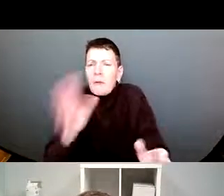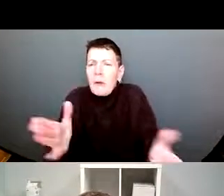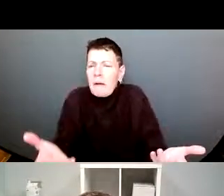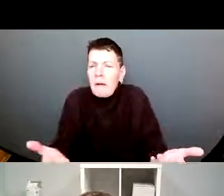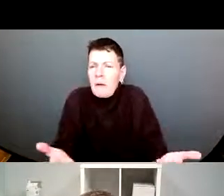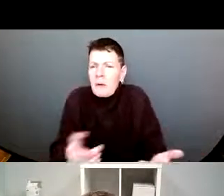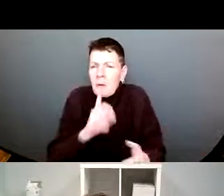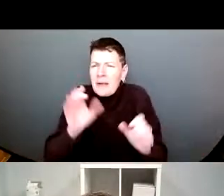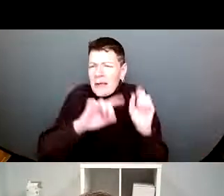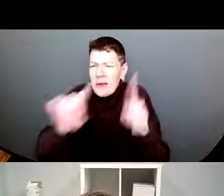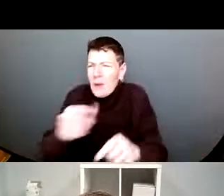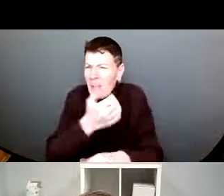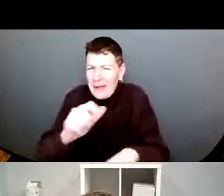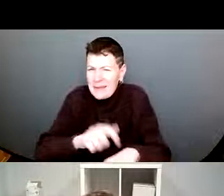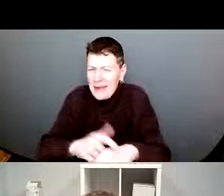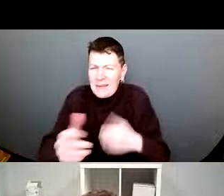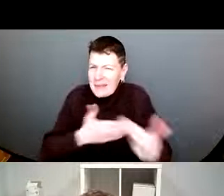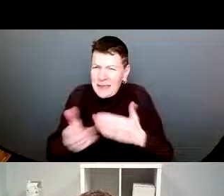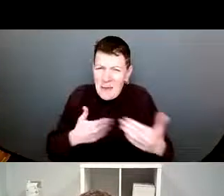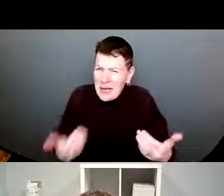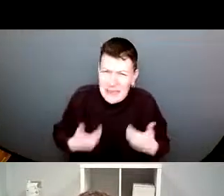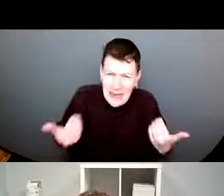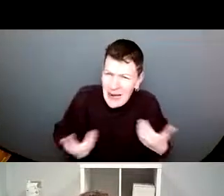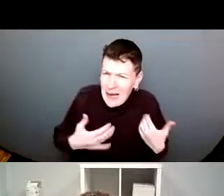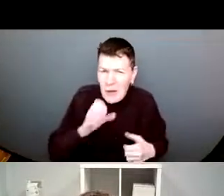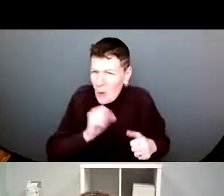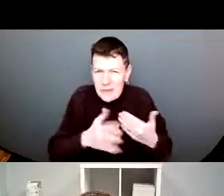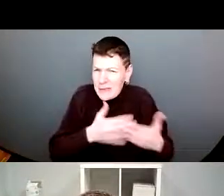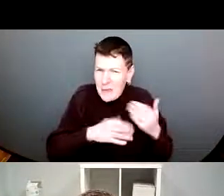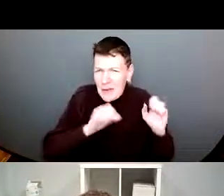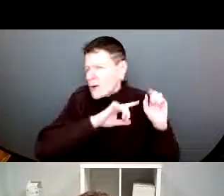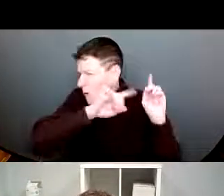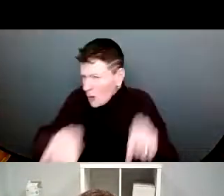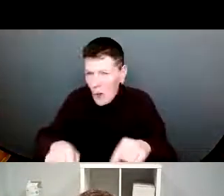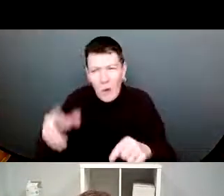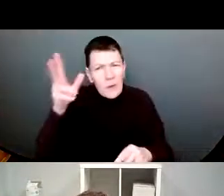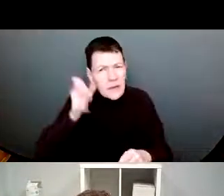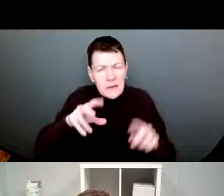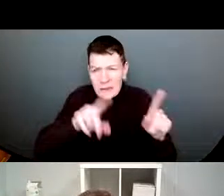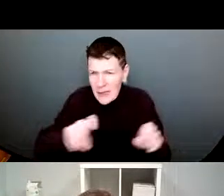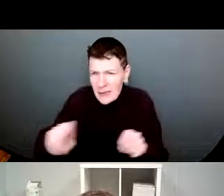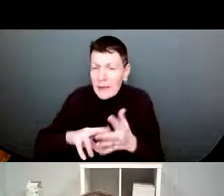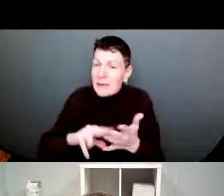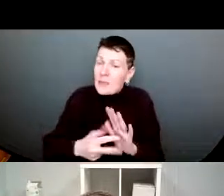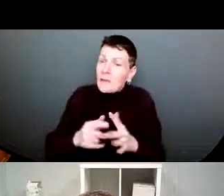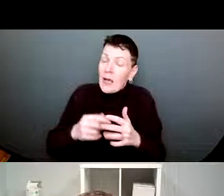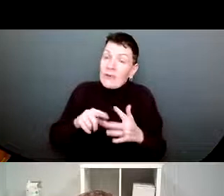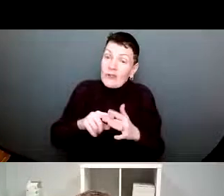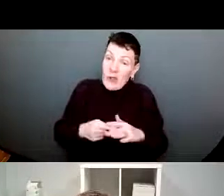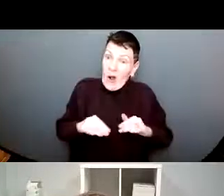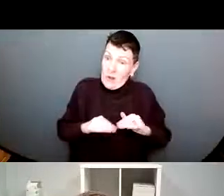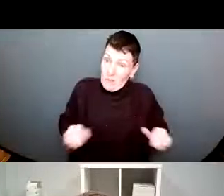early to go in, get a hearing test, and that allows audiologists to have a baseline so we can compare if your hearing ever does